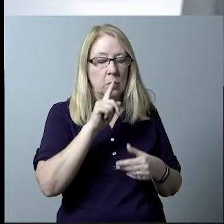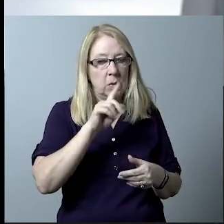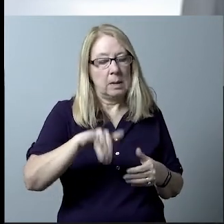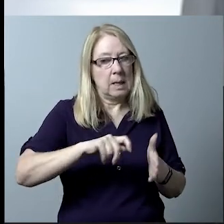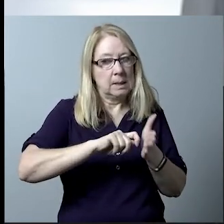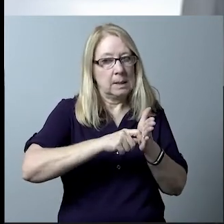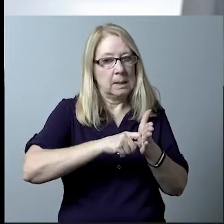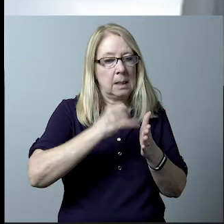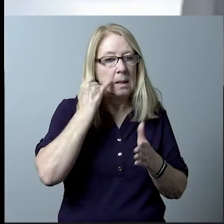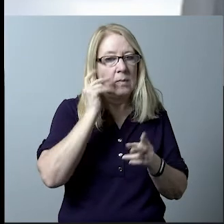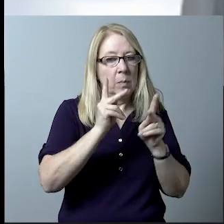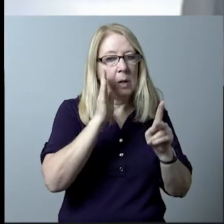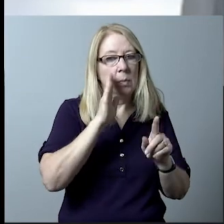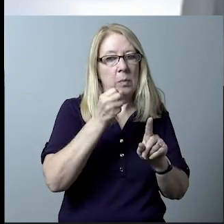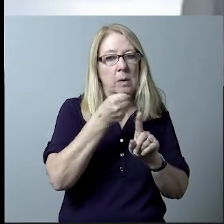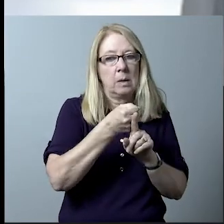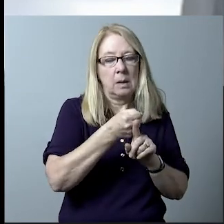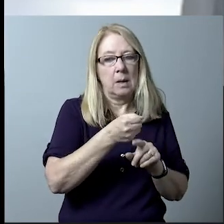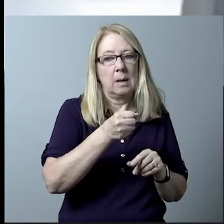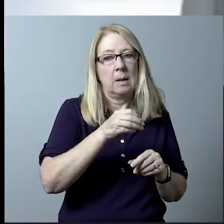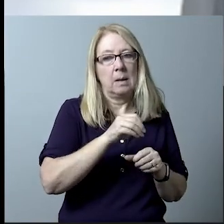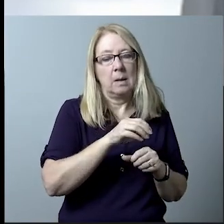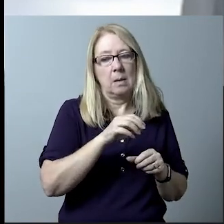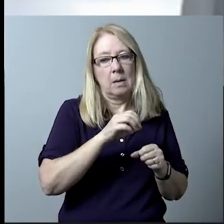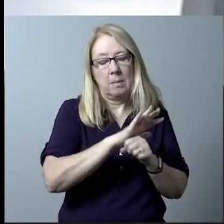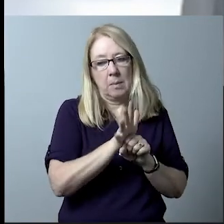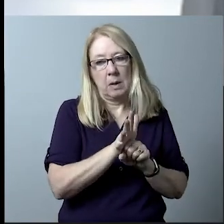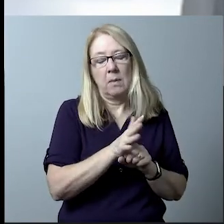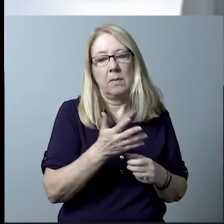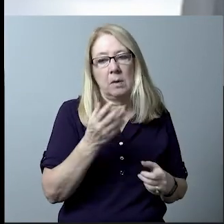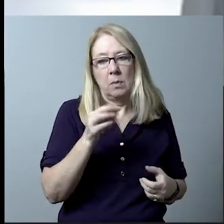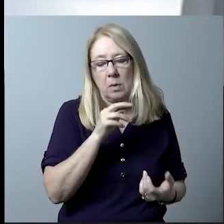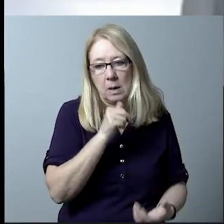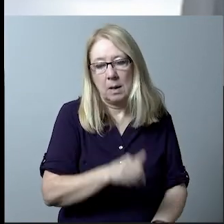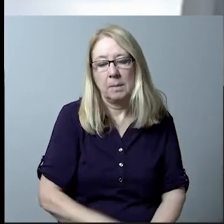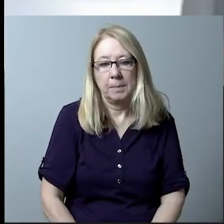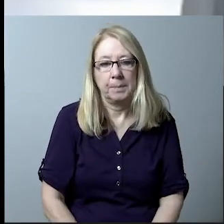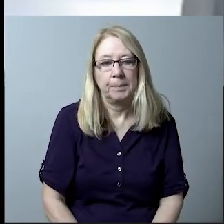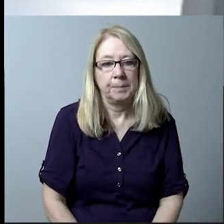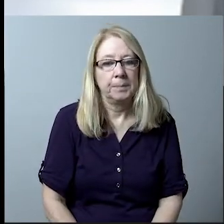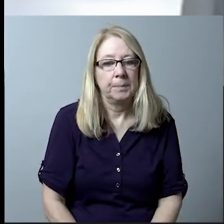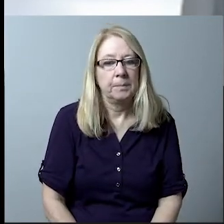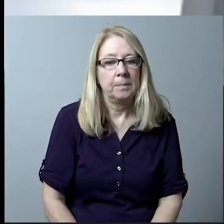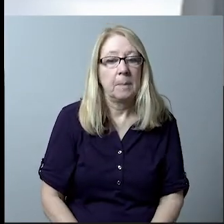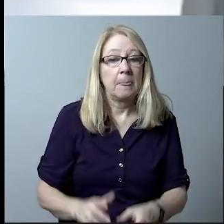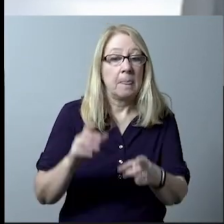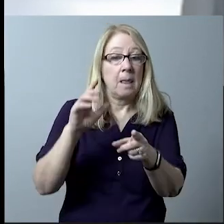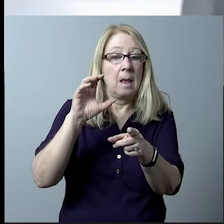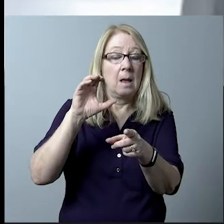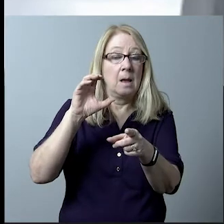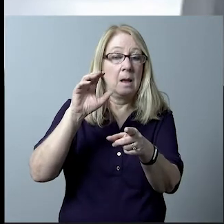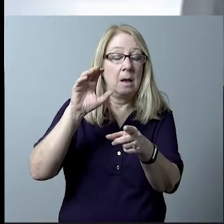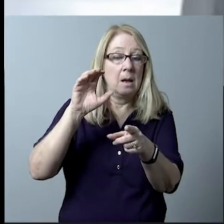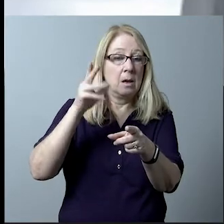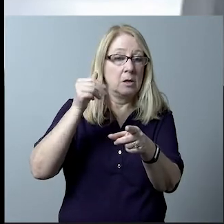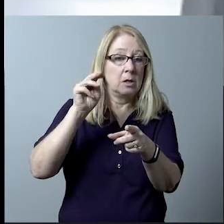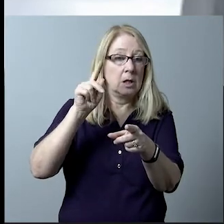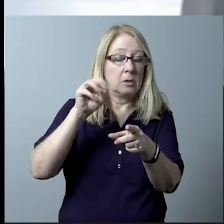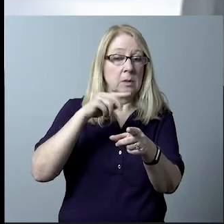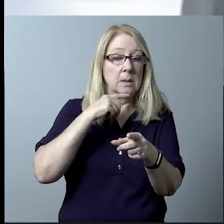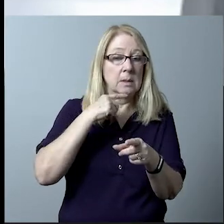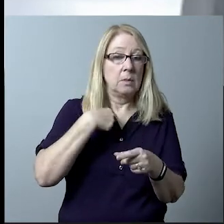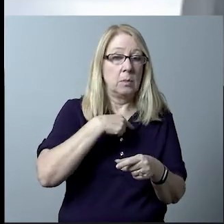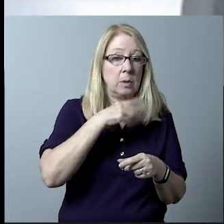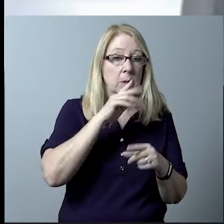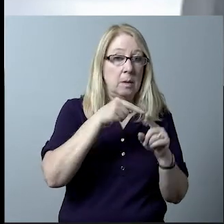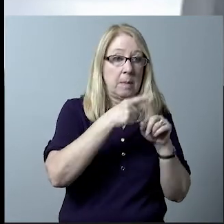the classes. All those are key to whether or not other people are going to end up being quarantined if we have positive cases. Hey, Chris, as we are on